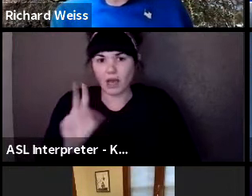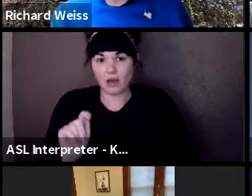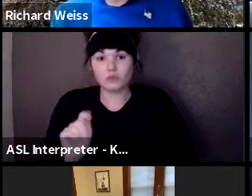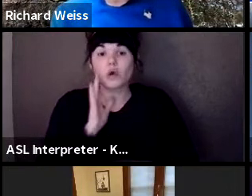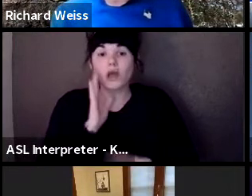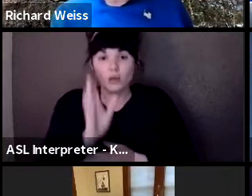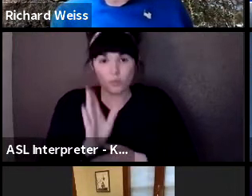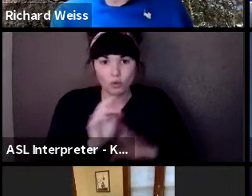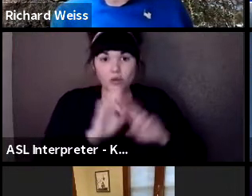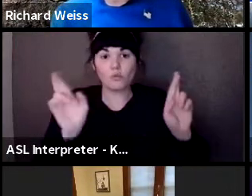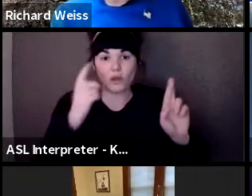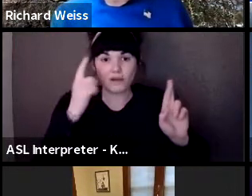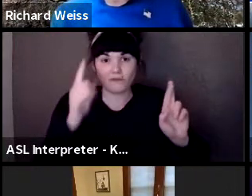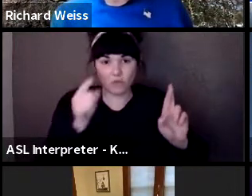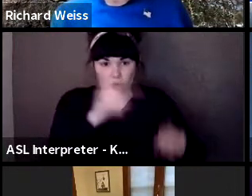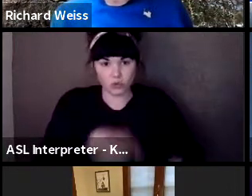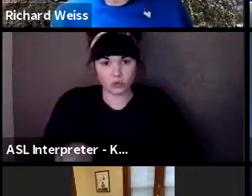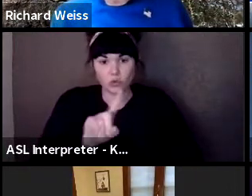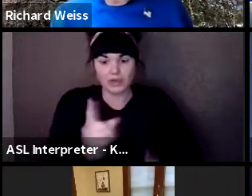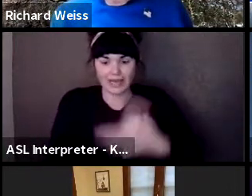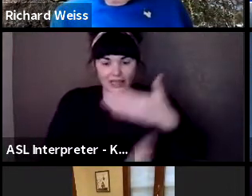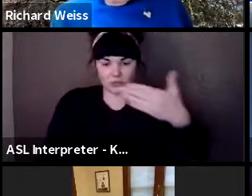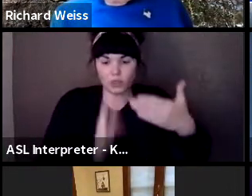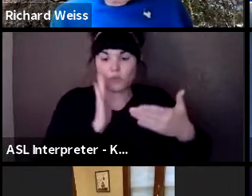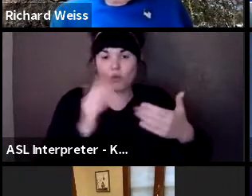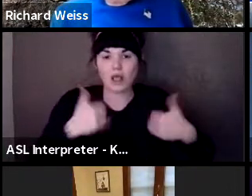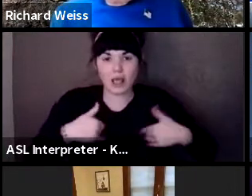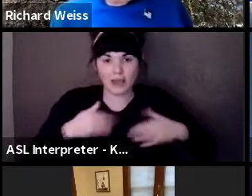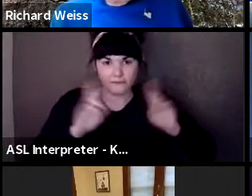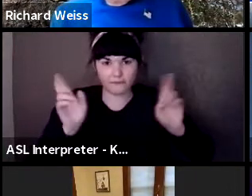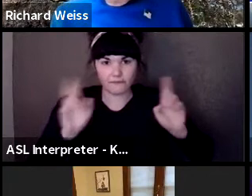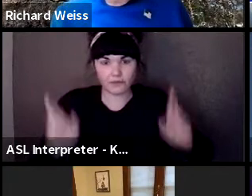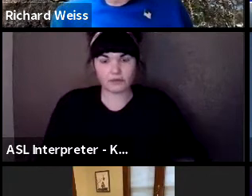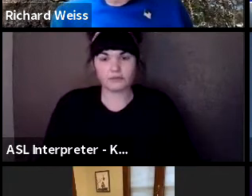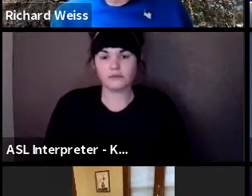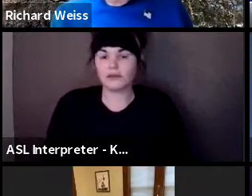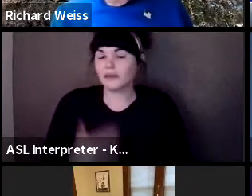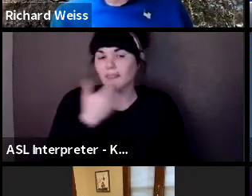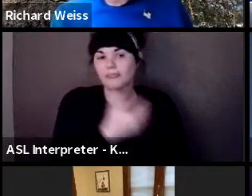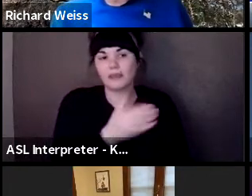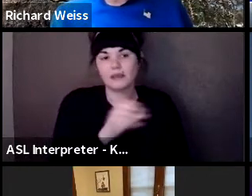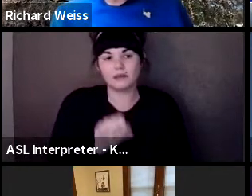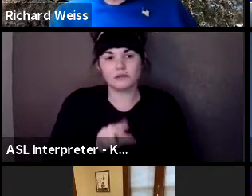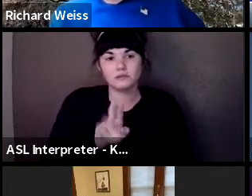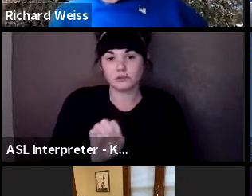Thank you, Sue. Thank you, Julianne. Steve, I want to make sure I get your hand.